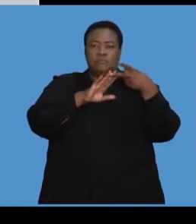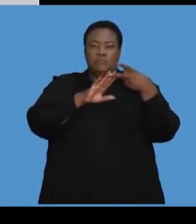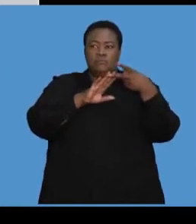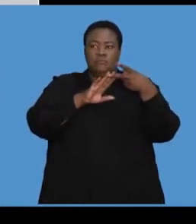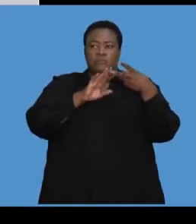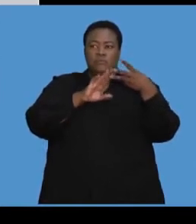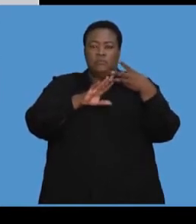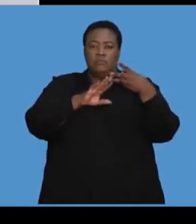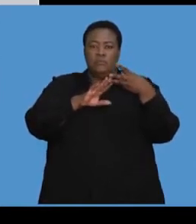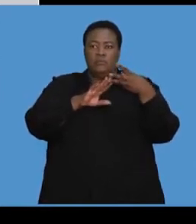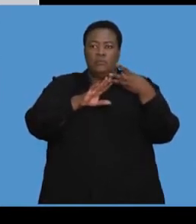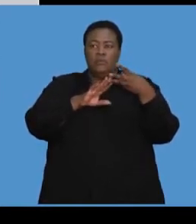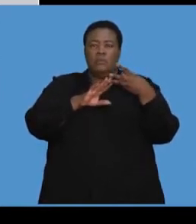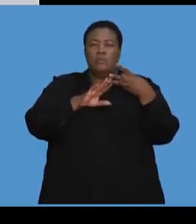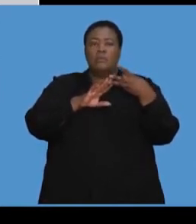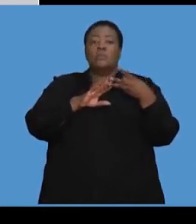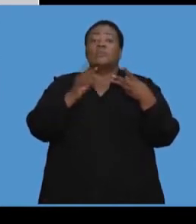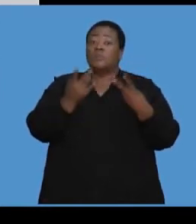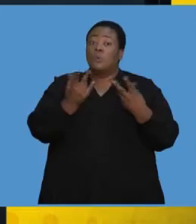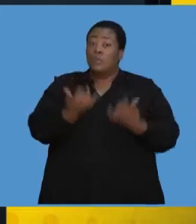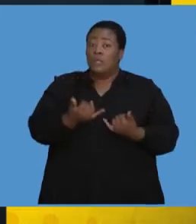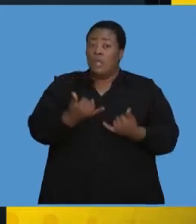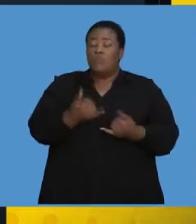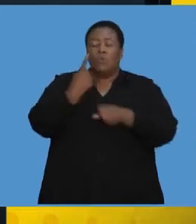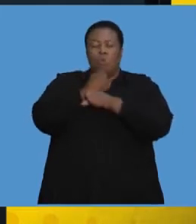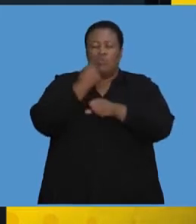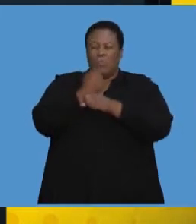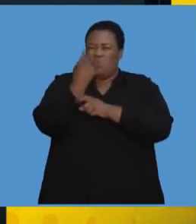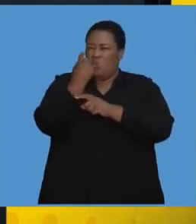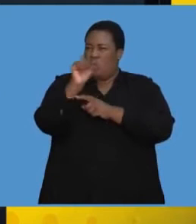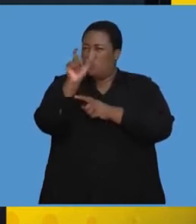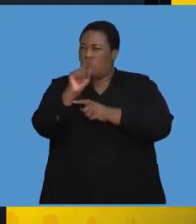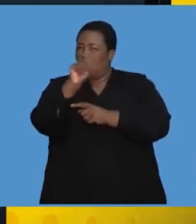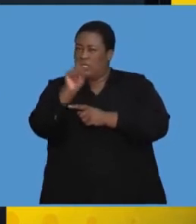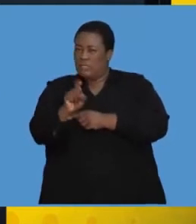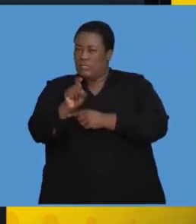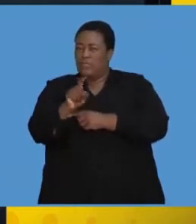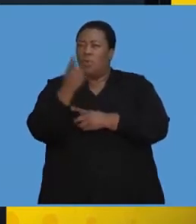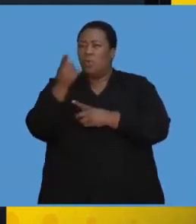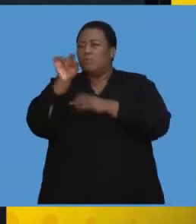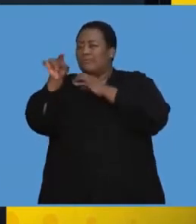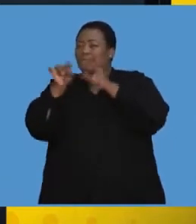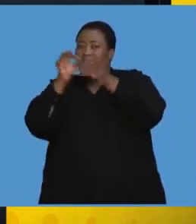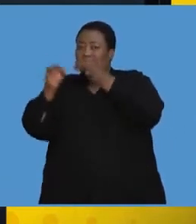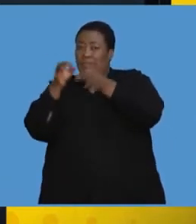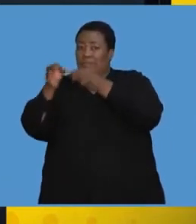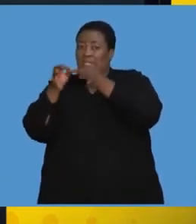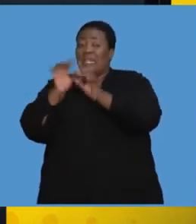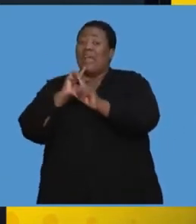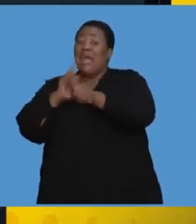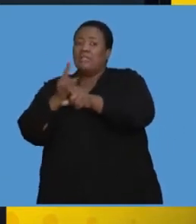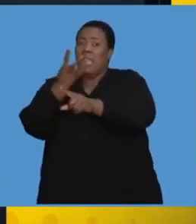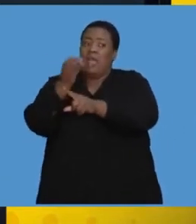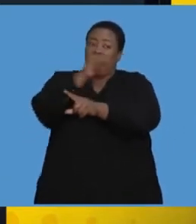special drawing rights, and Phillips curve. So guys, there is always that one question or that one description that does not have an answer in